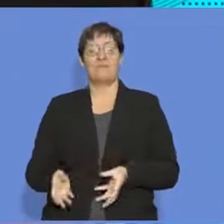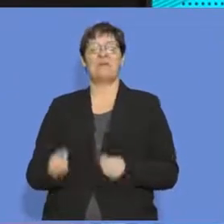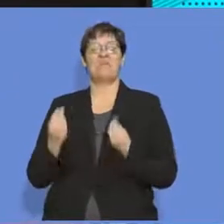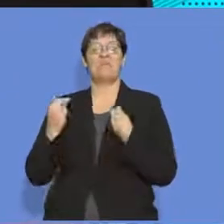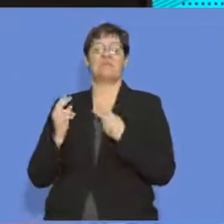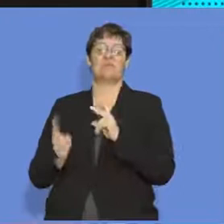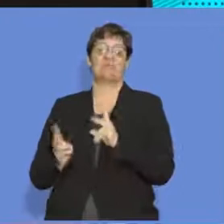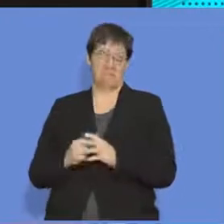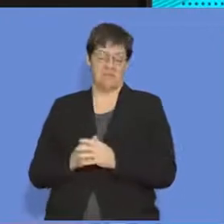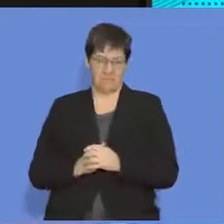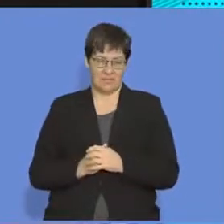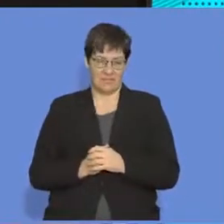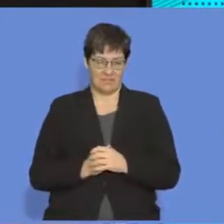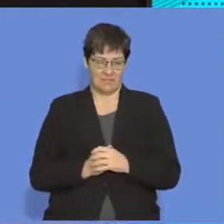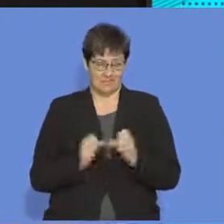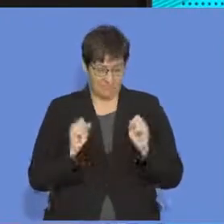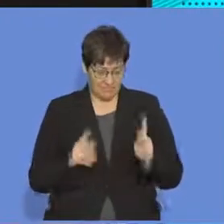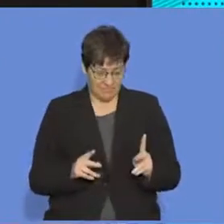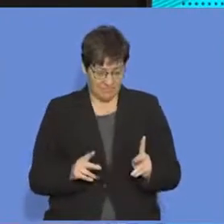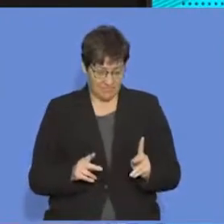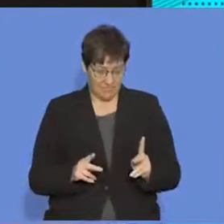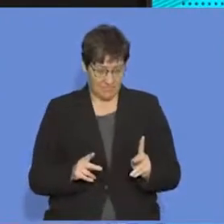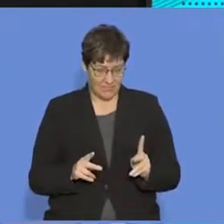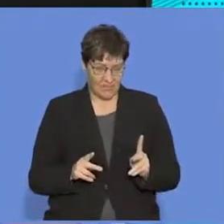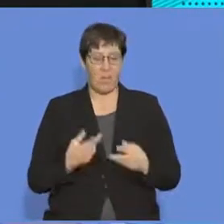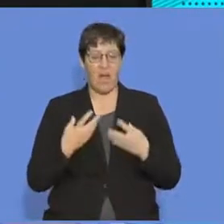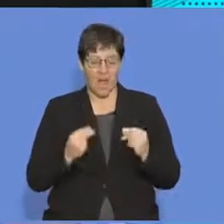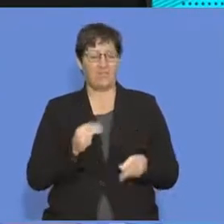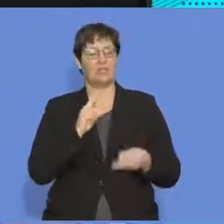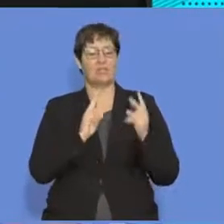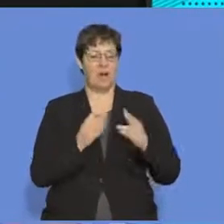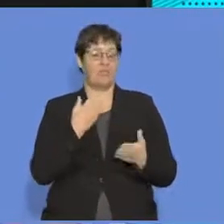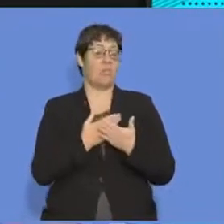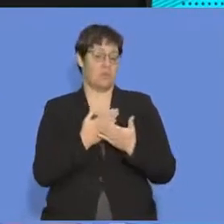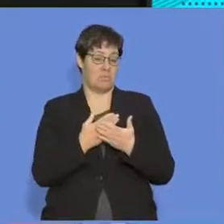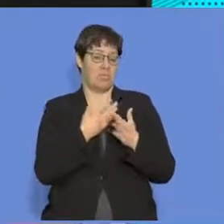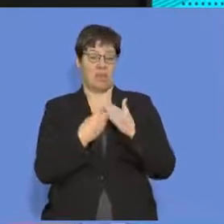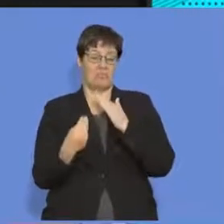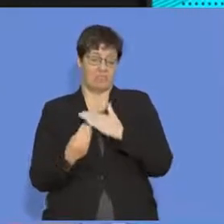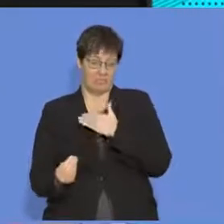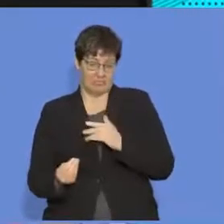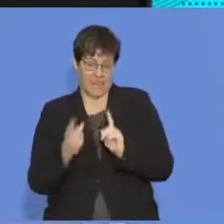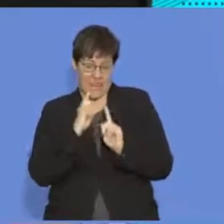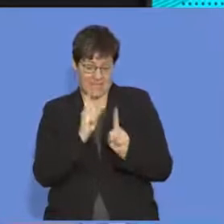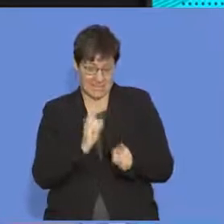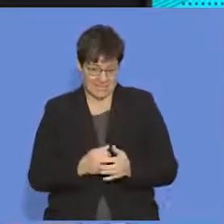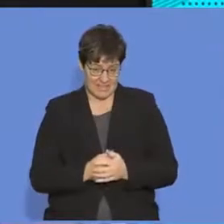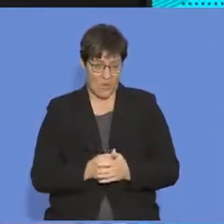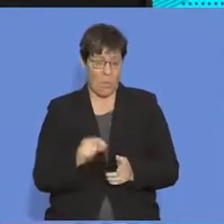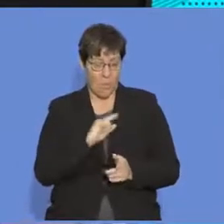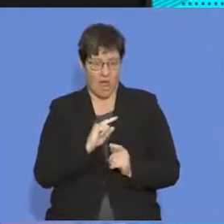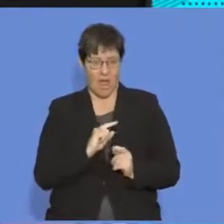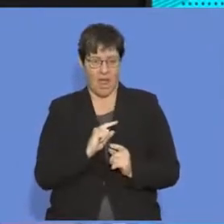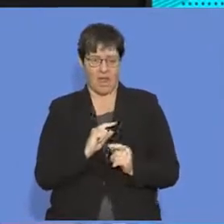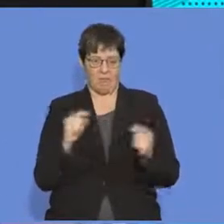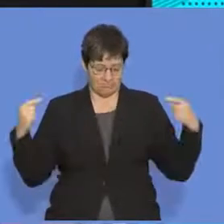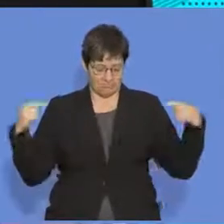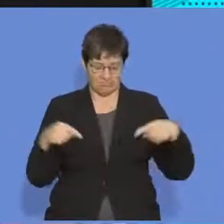we got that is 12. Are we together? So we had 12 possible outcomes if we do the two simultaneously.